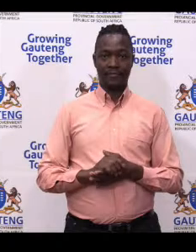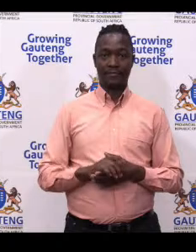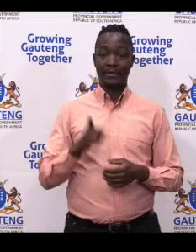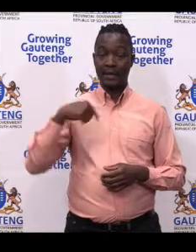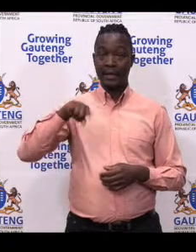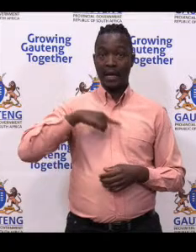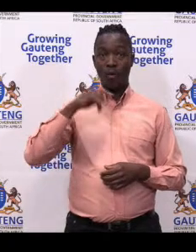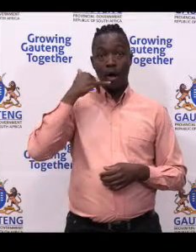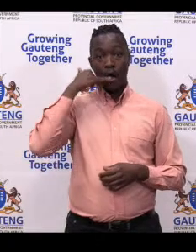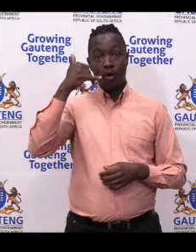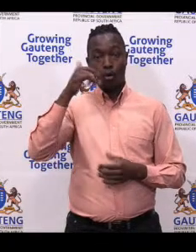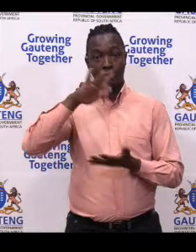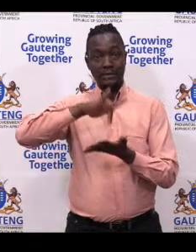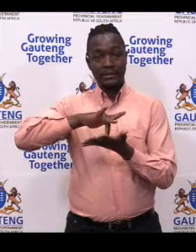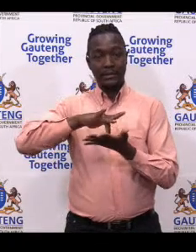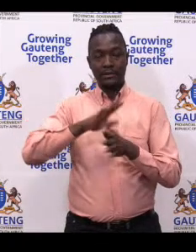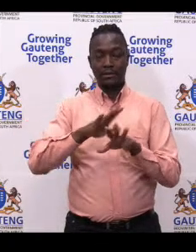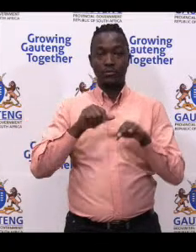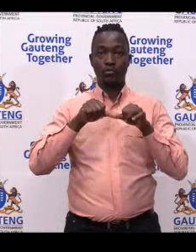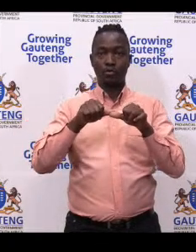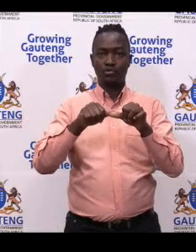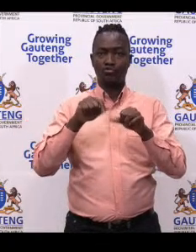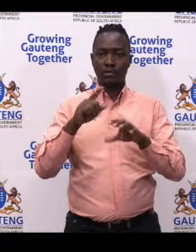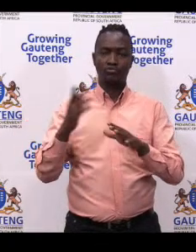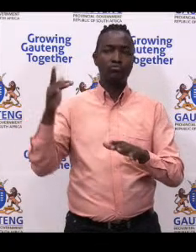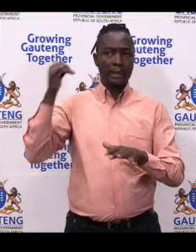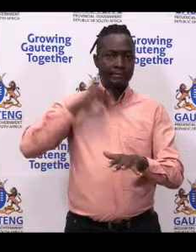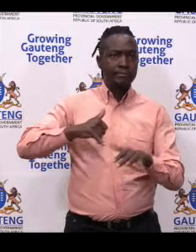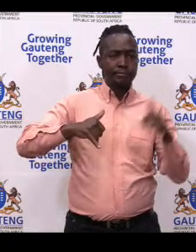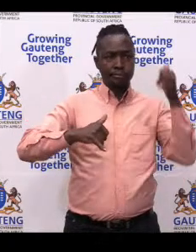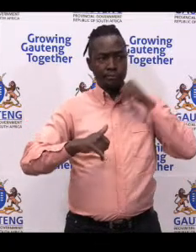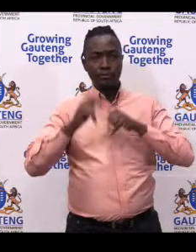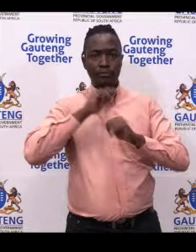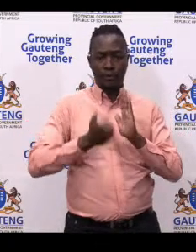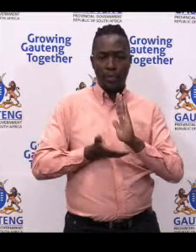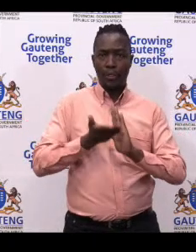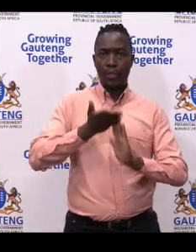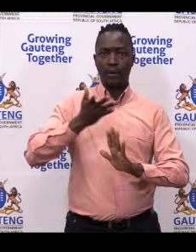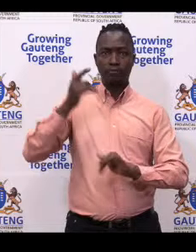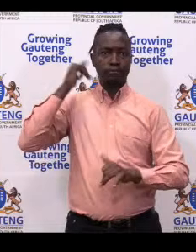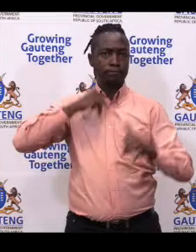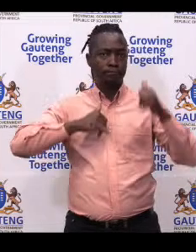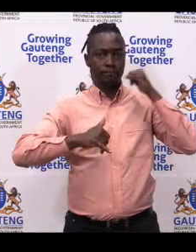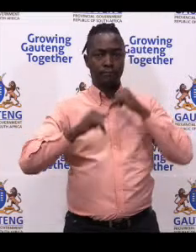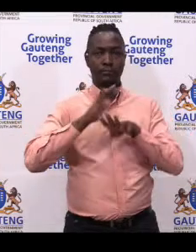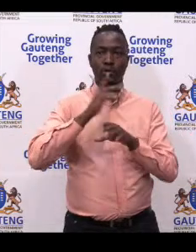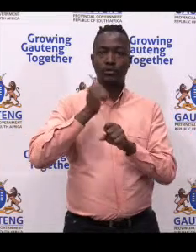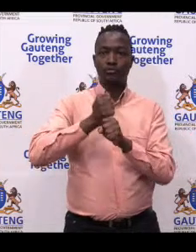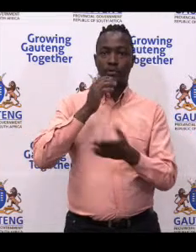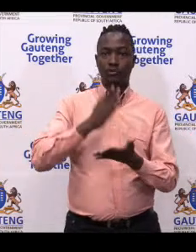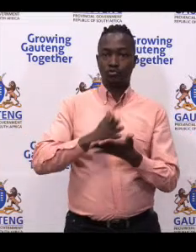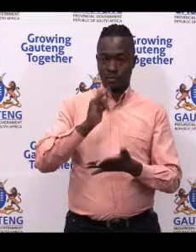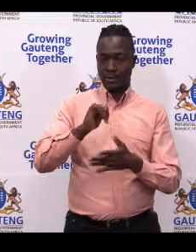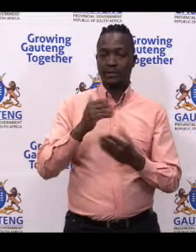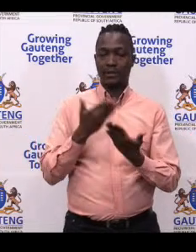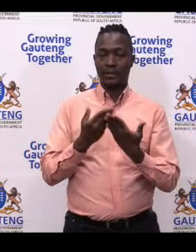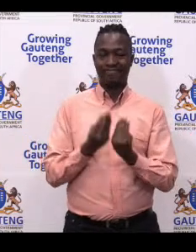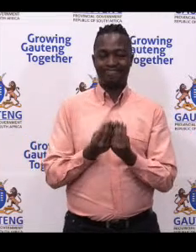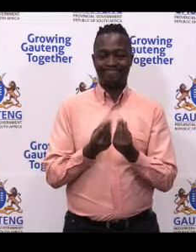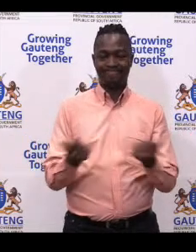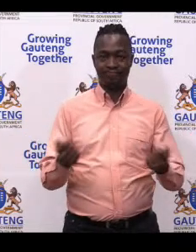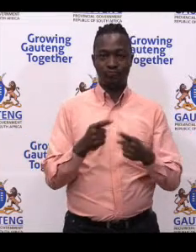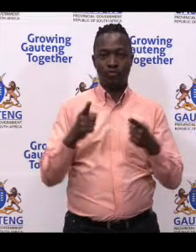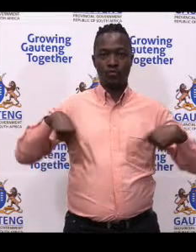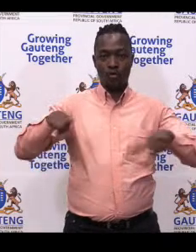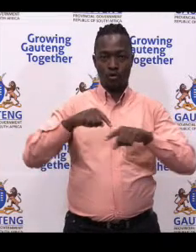center continuously gets increased number of calls to make sure that we're able to deal with it. So in